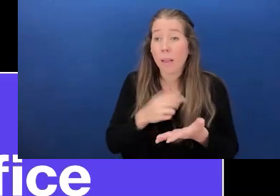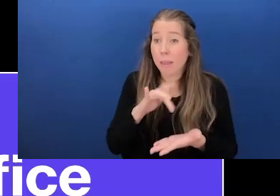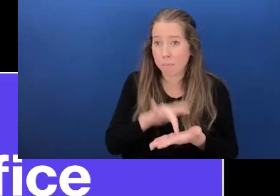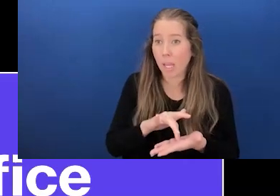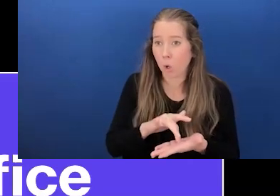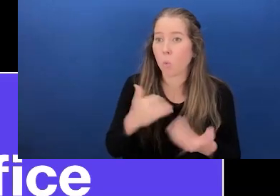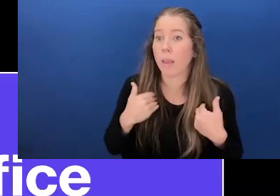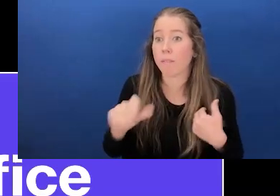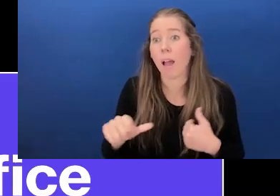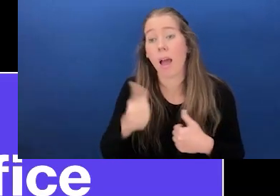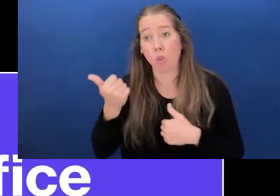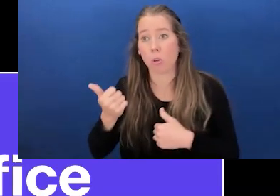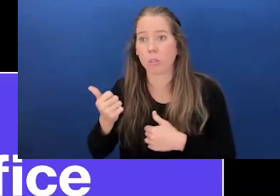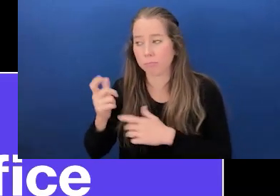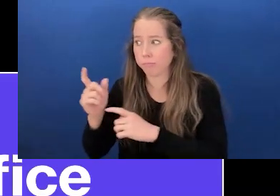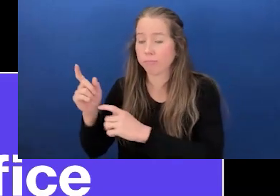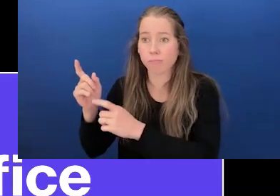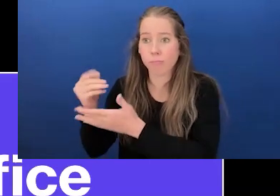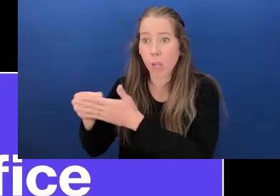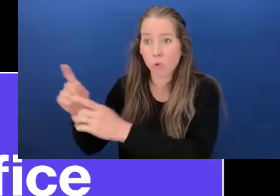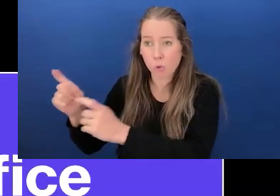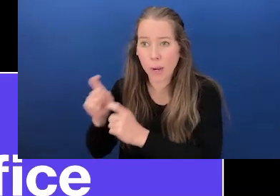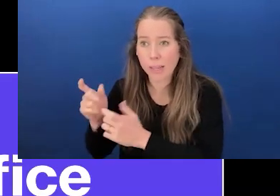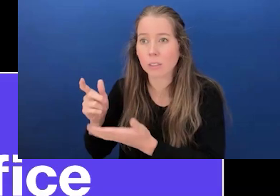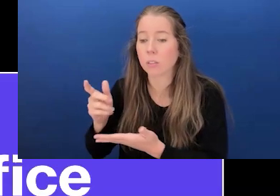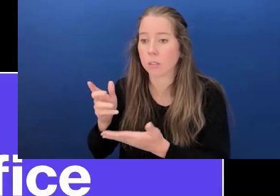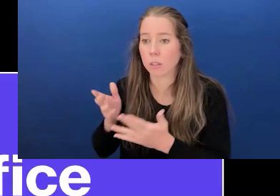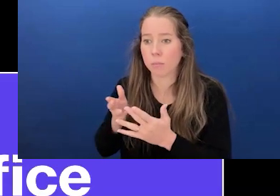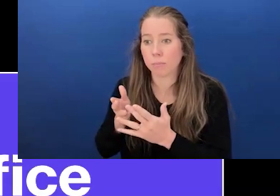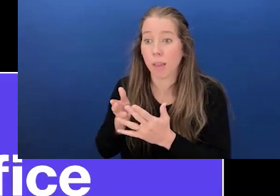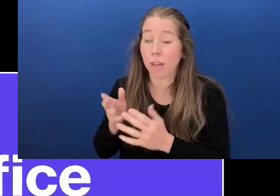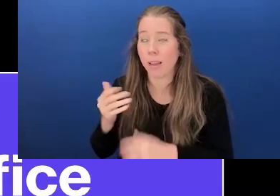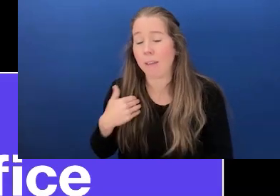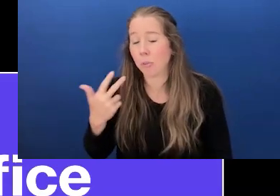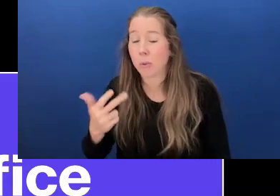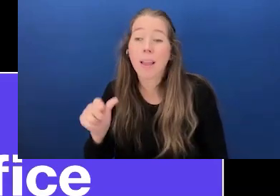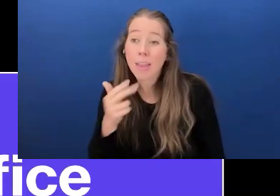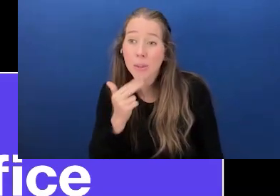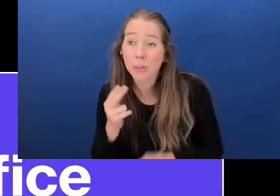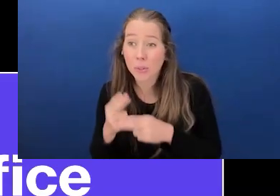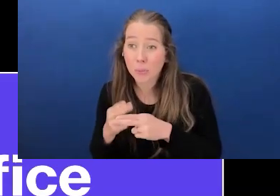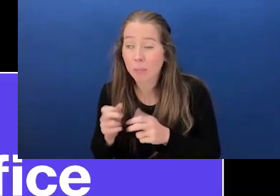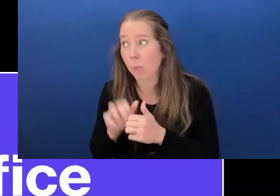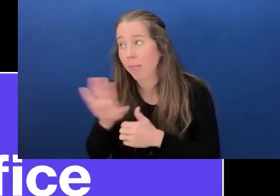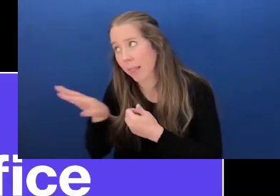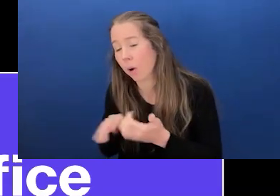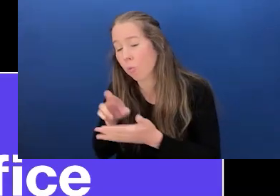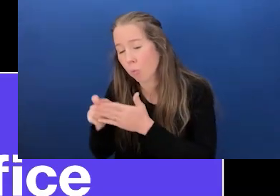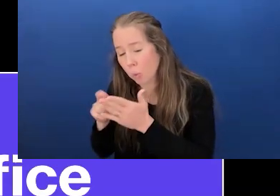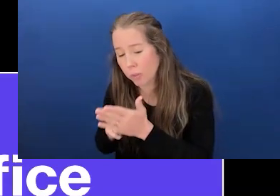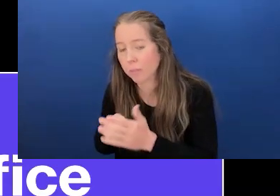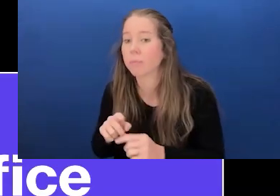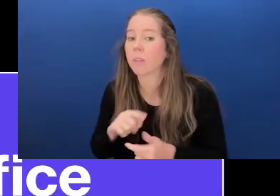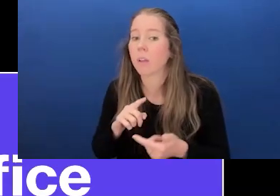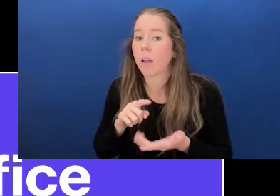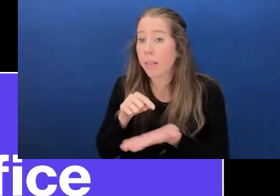grants that's coming out with 3 other kind of cute names and different stipulations. And the